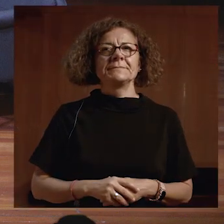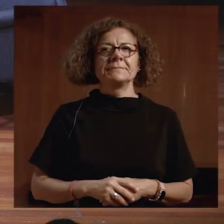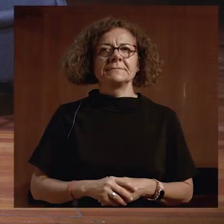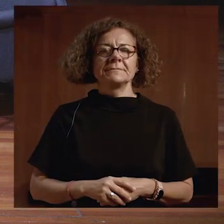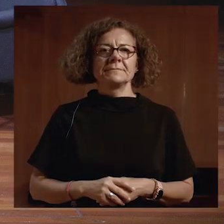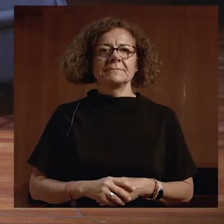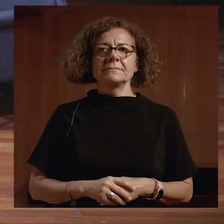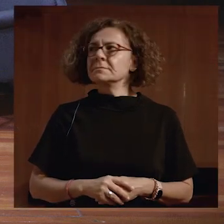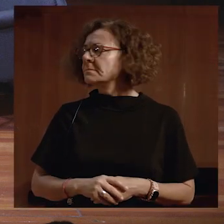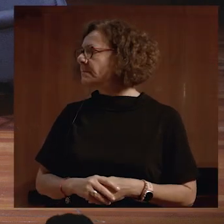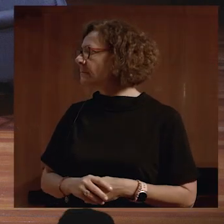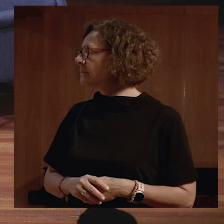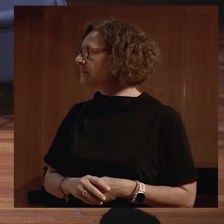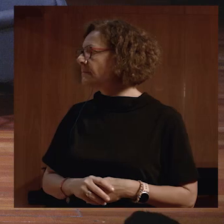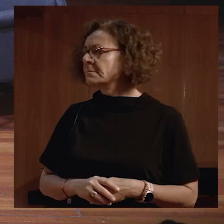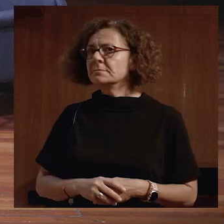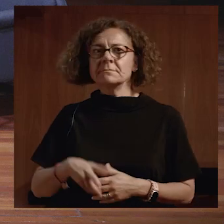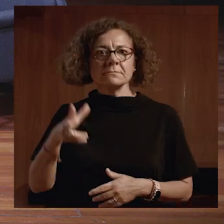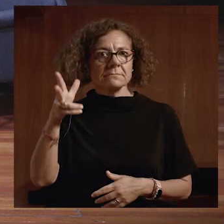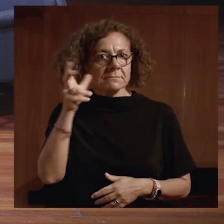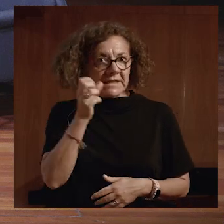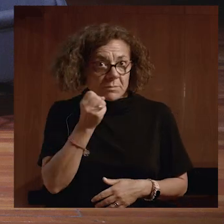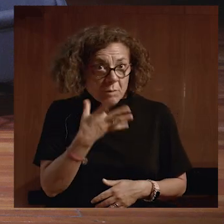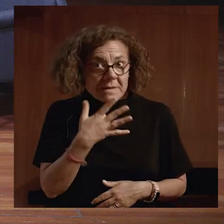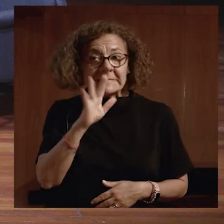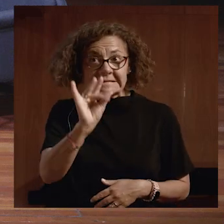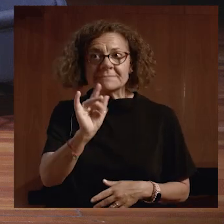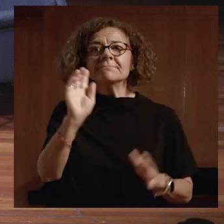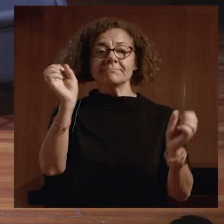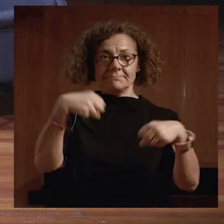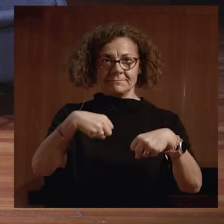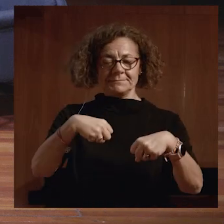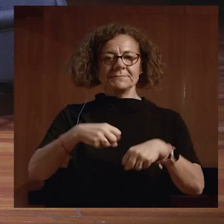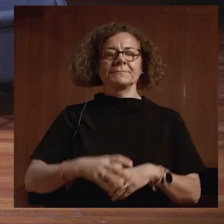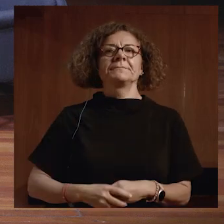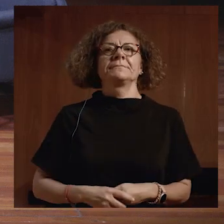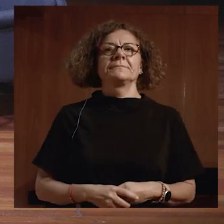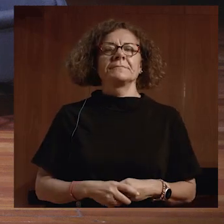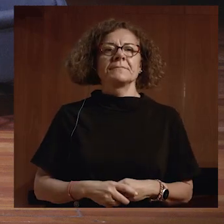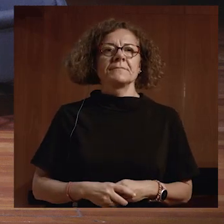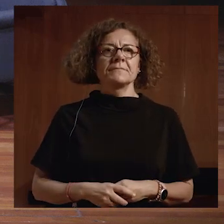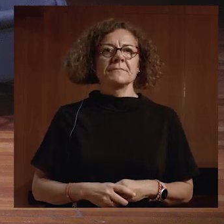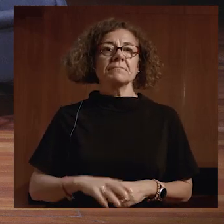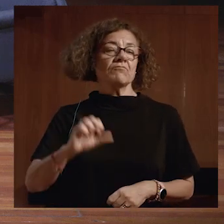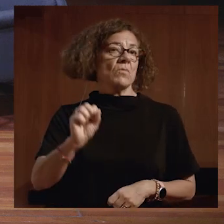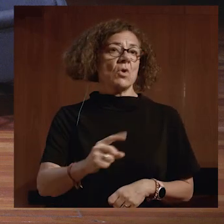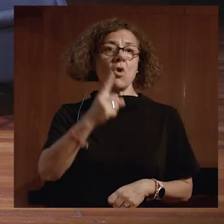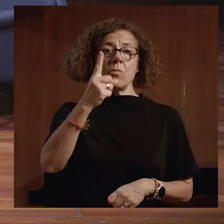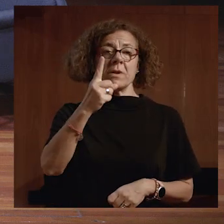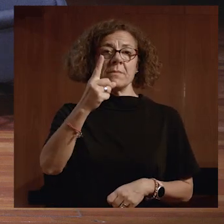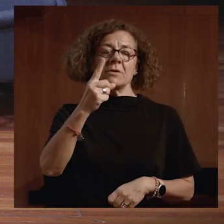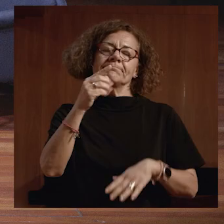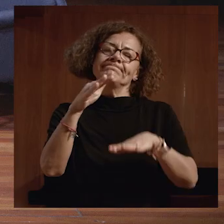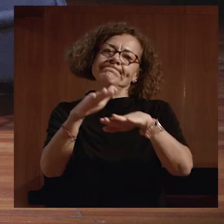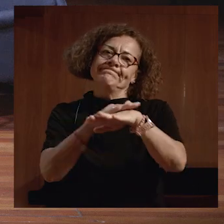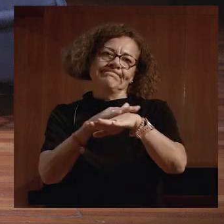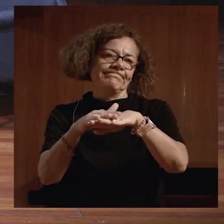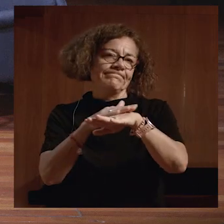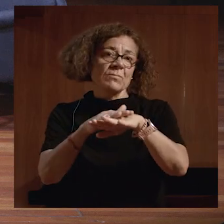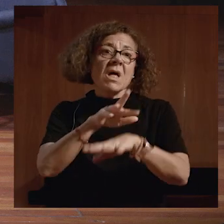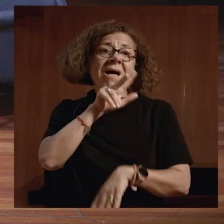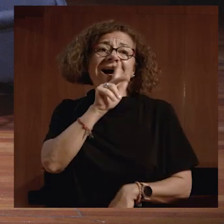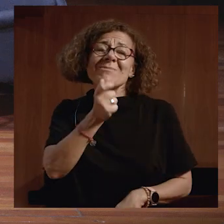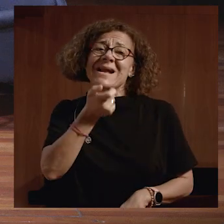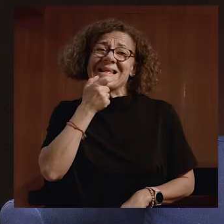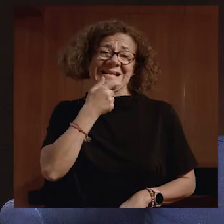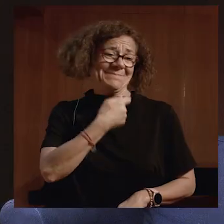Is this okay? Yeah? Good. First of all, apologies that I'm speaking English and not Spanish. And